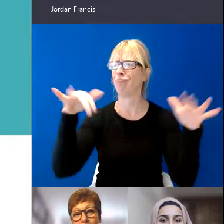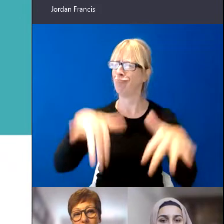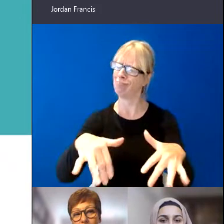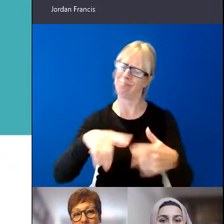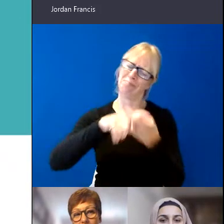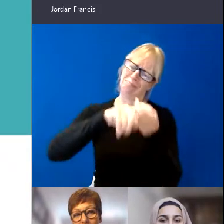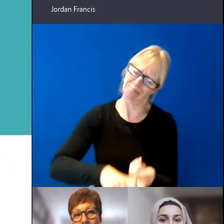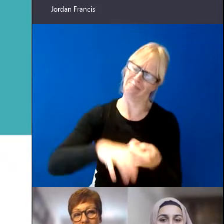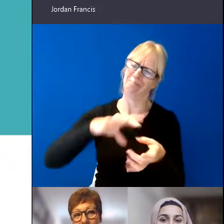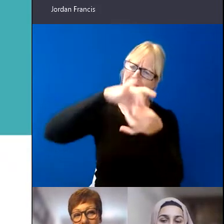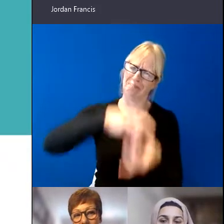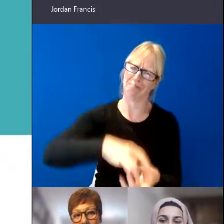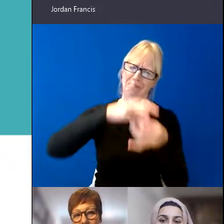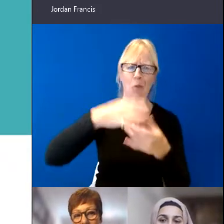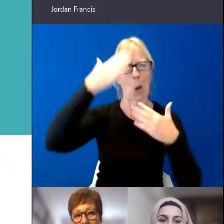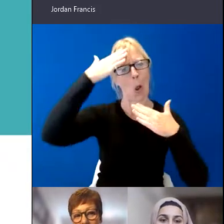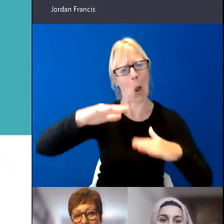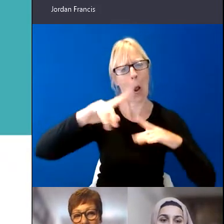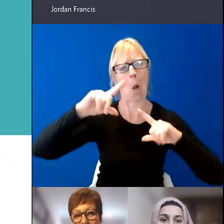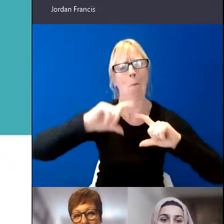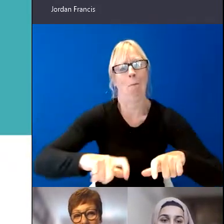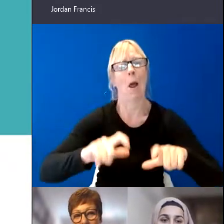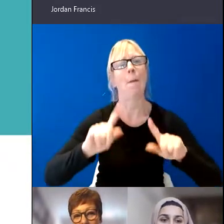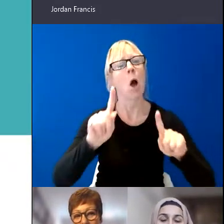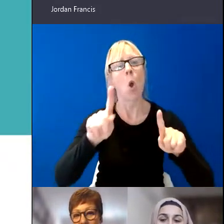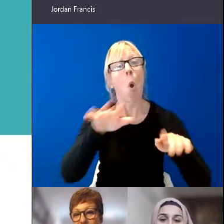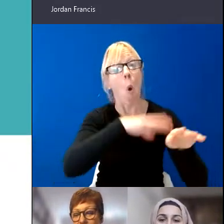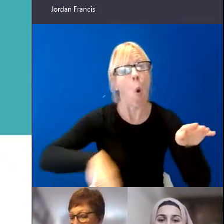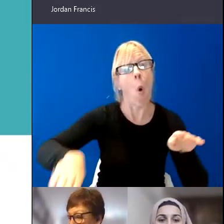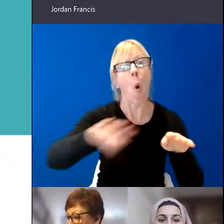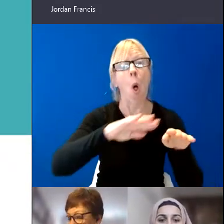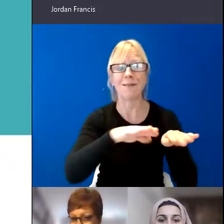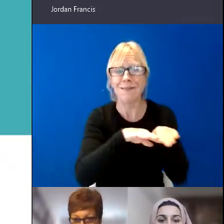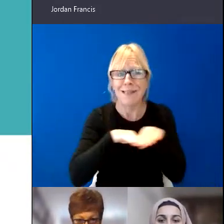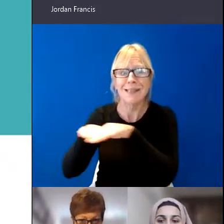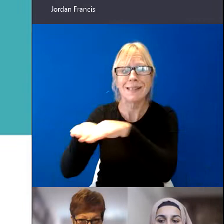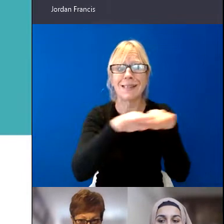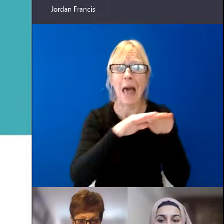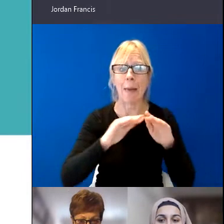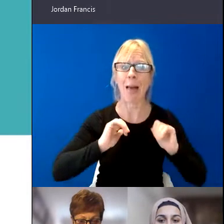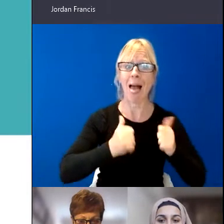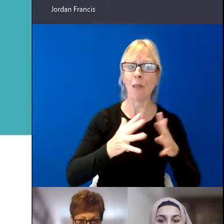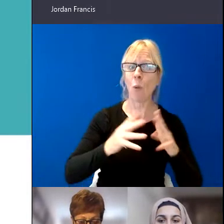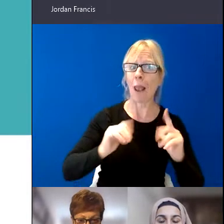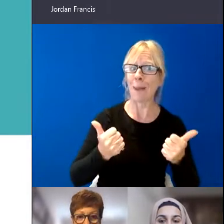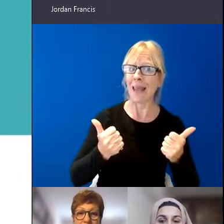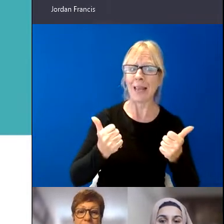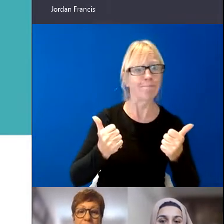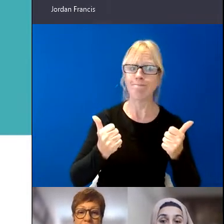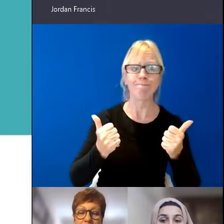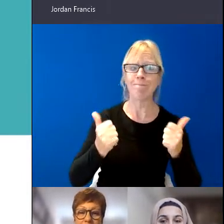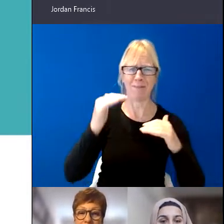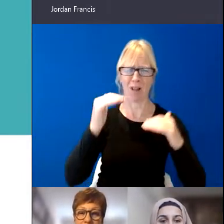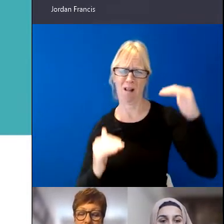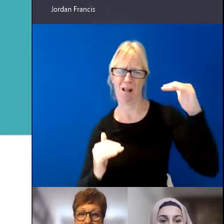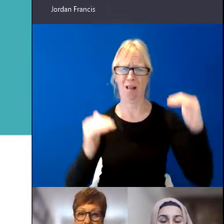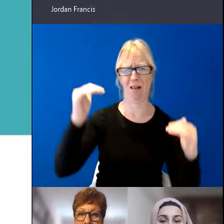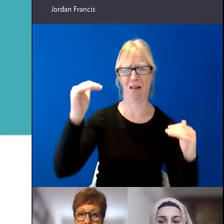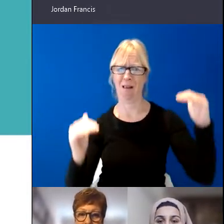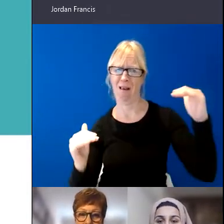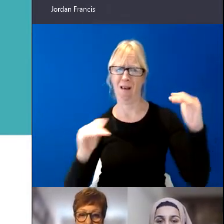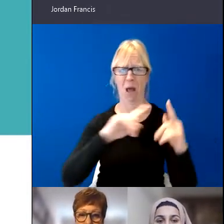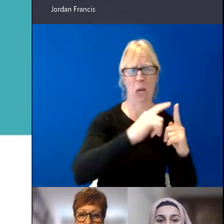all of us experience the same levels of good health and well-being as each other, and that there are real differences between communities. In the council, we